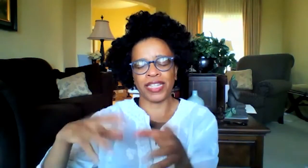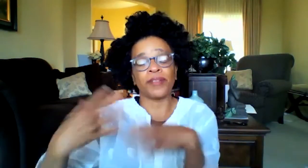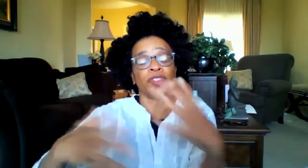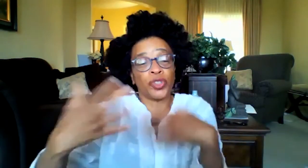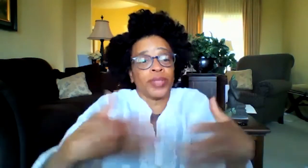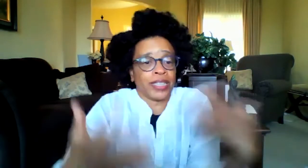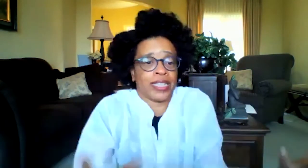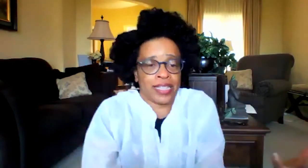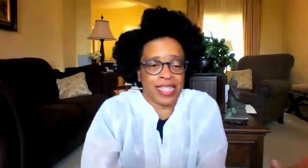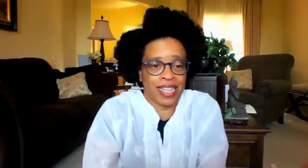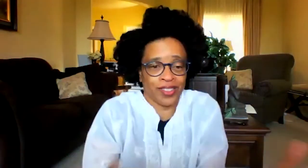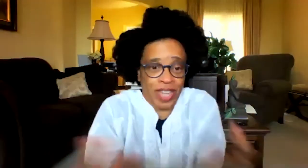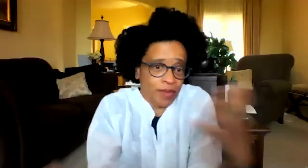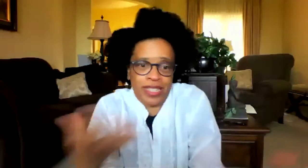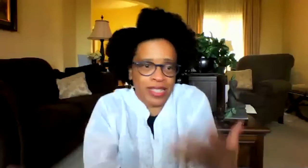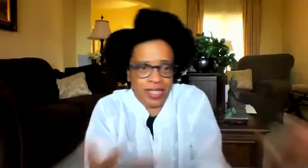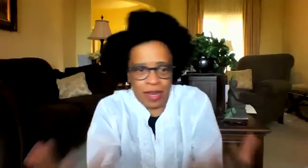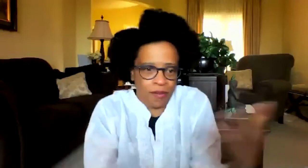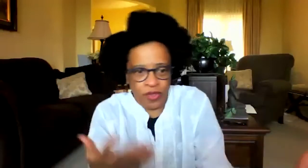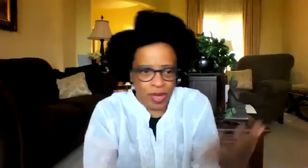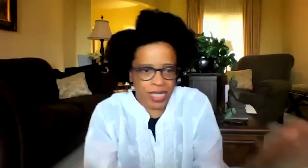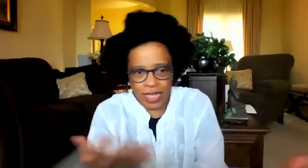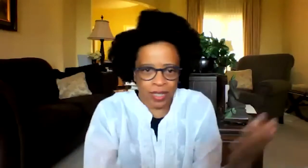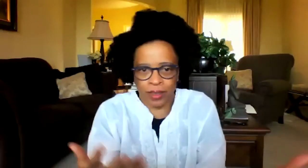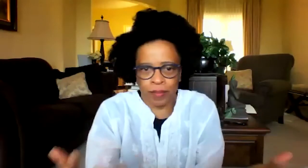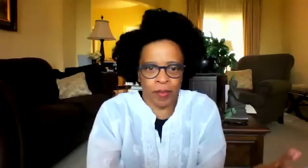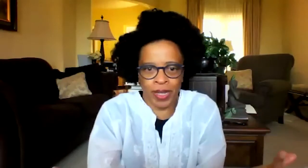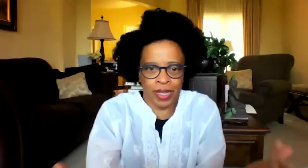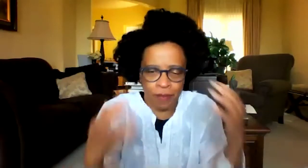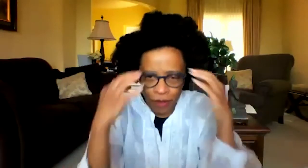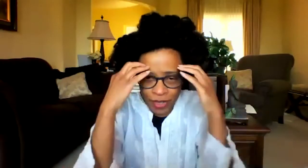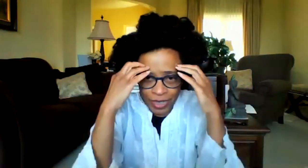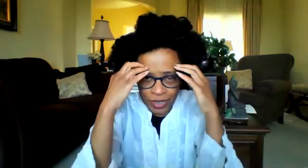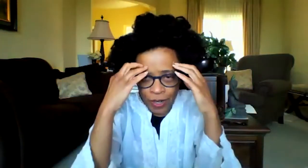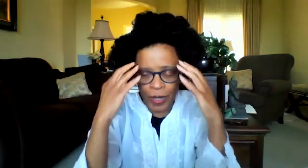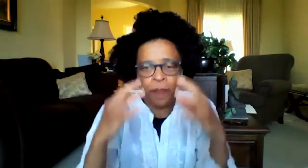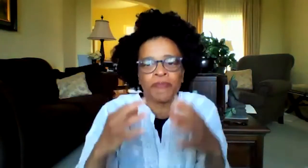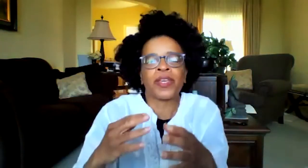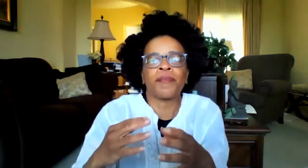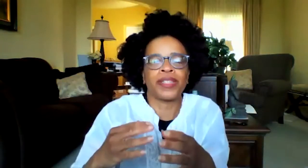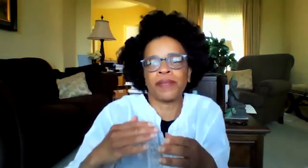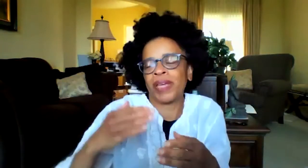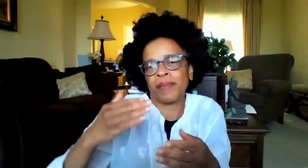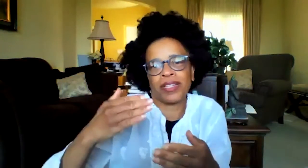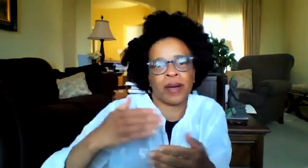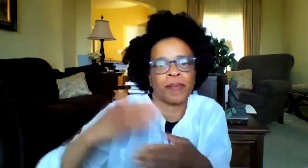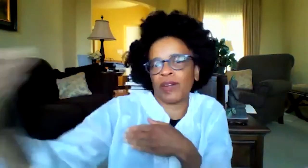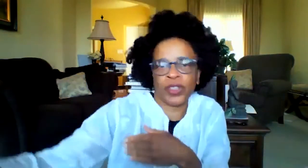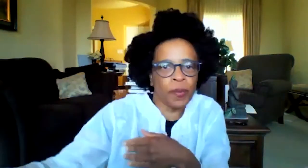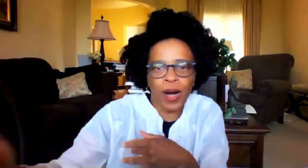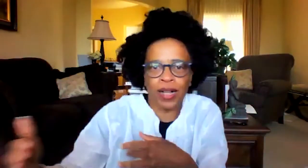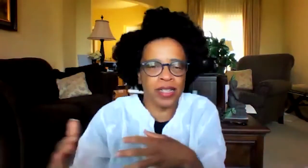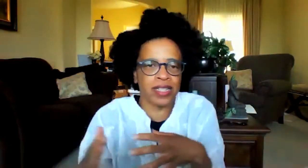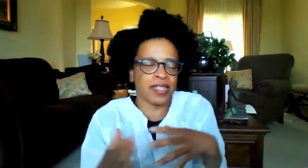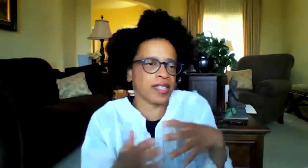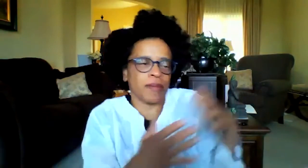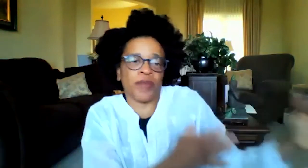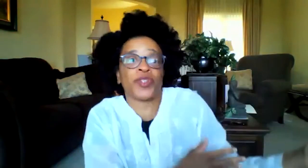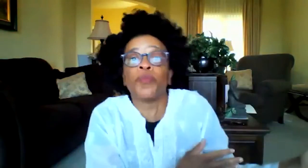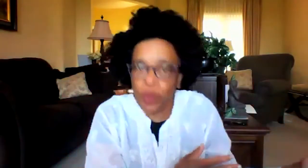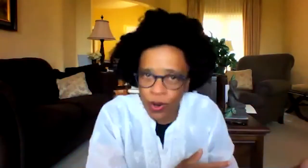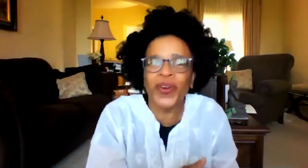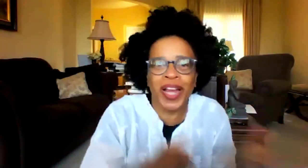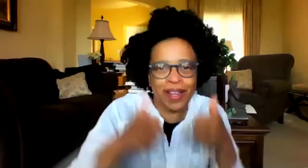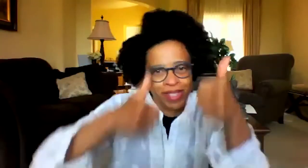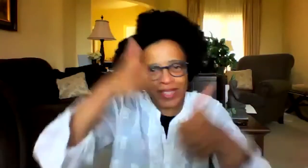of being, doing things together, like we did today, mixing it up a bit and reflecting on it, but then maybe coming up with new policies, coming up